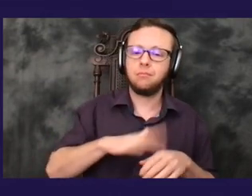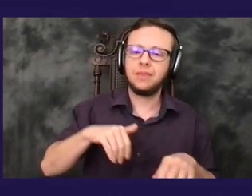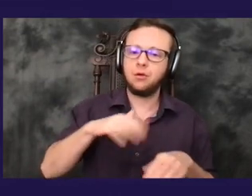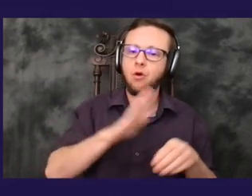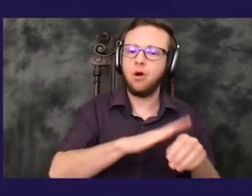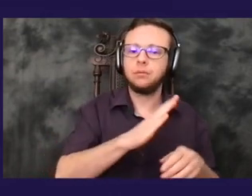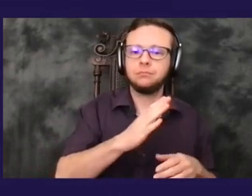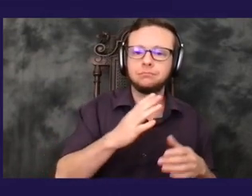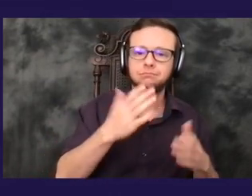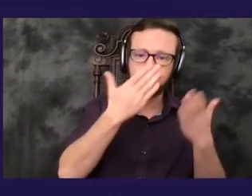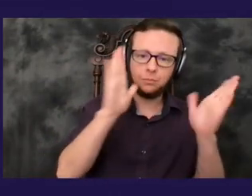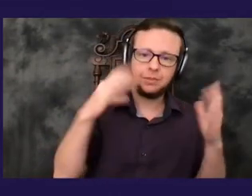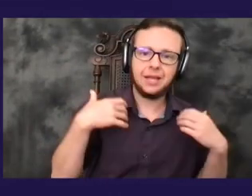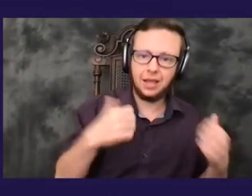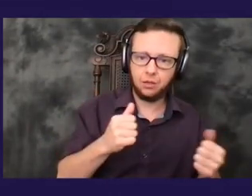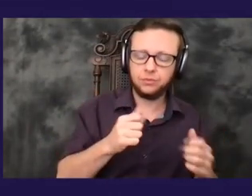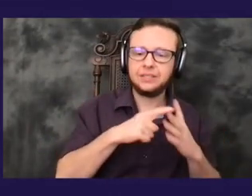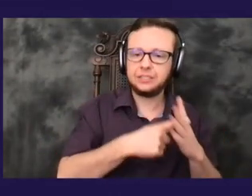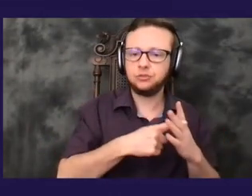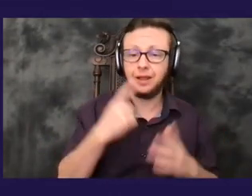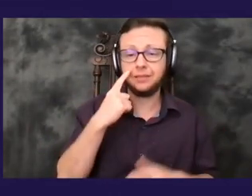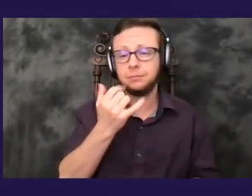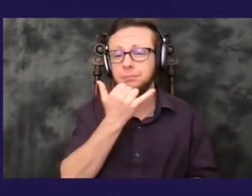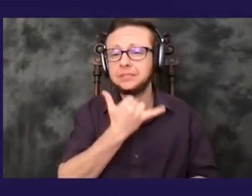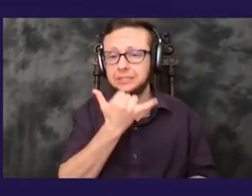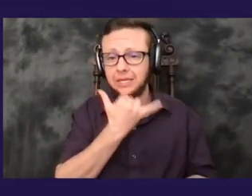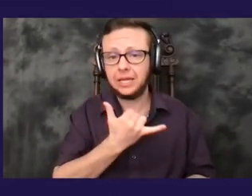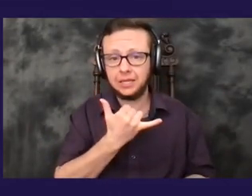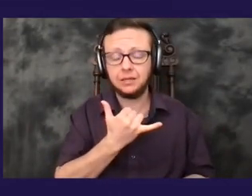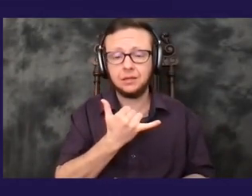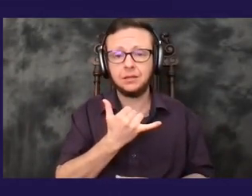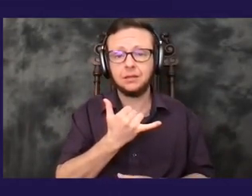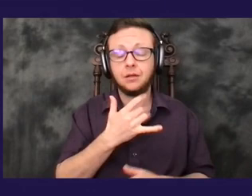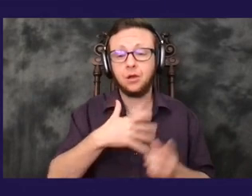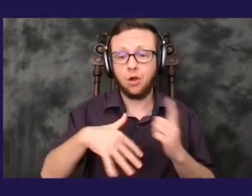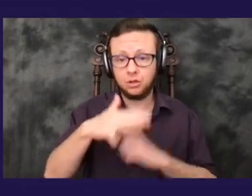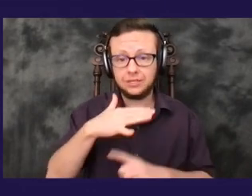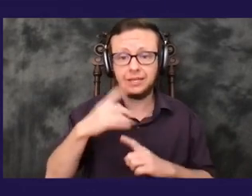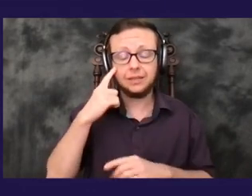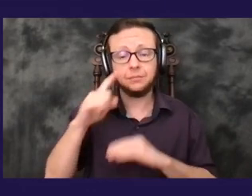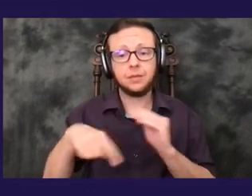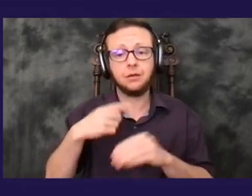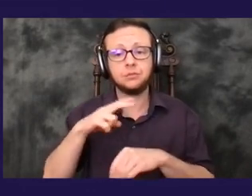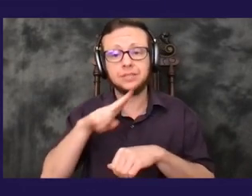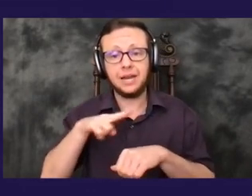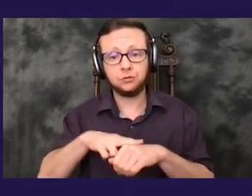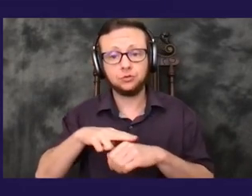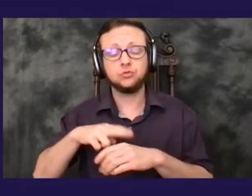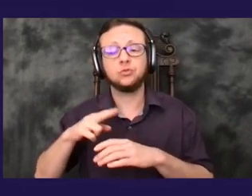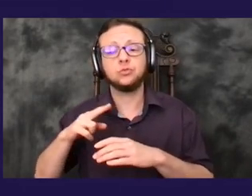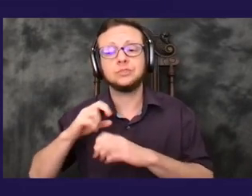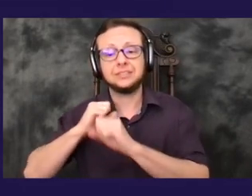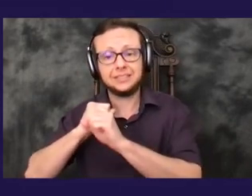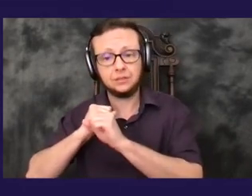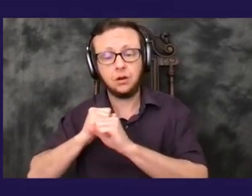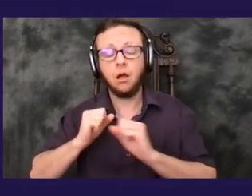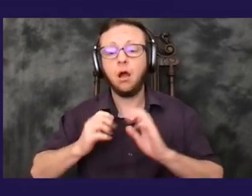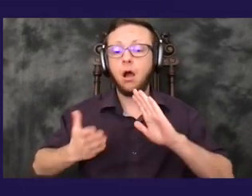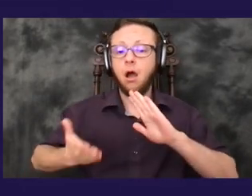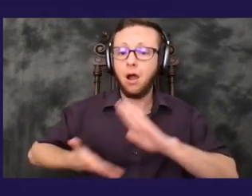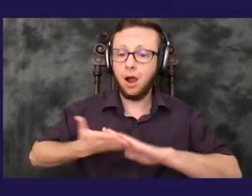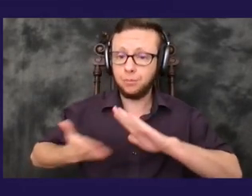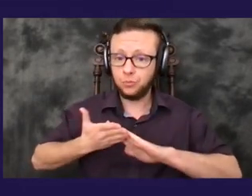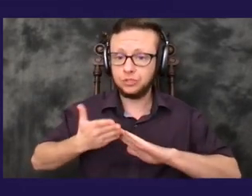that's a mistake. And in the context of national security, operations is where the emphasis needs